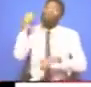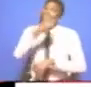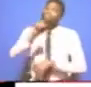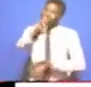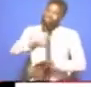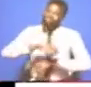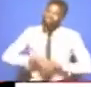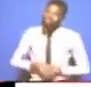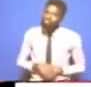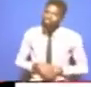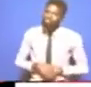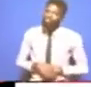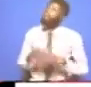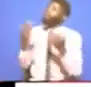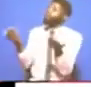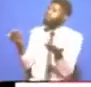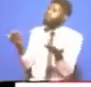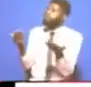Eh?